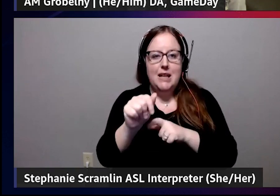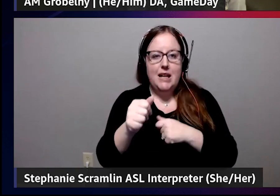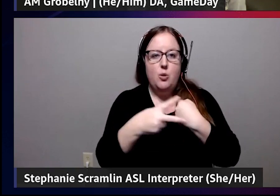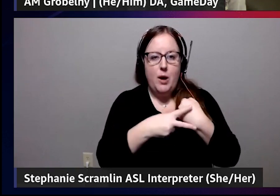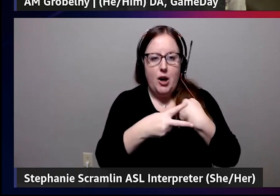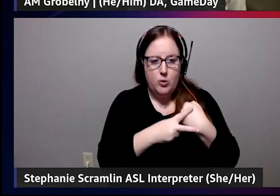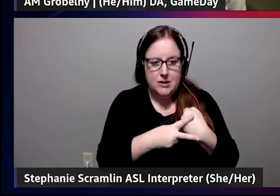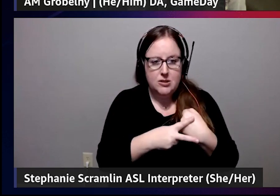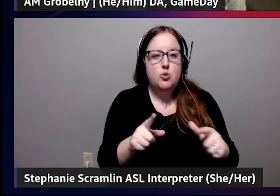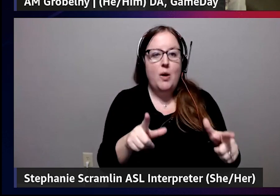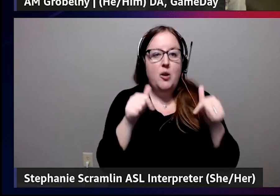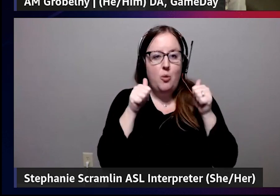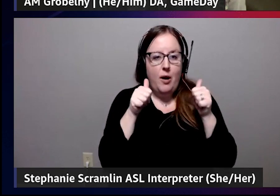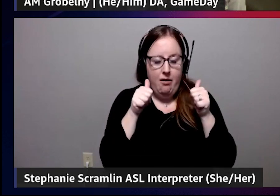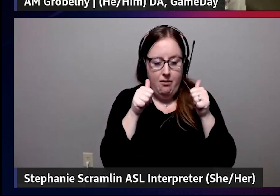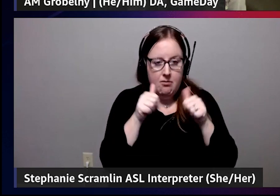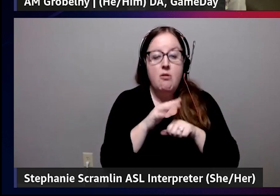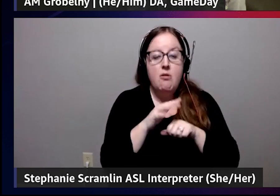right away. So